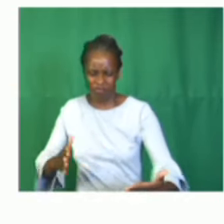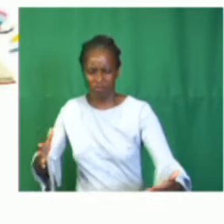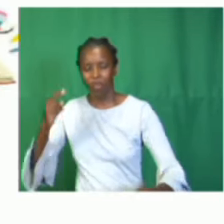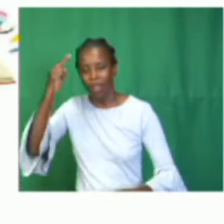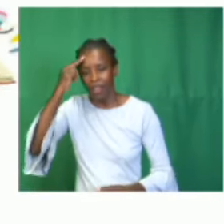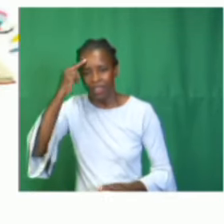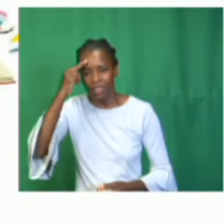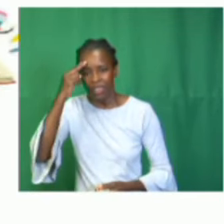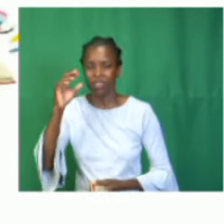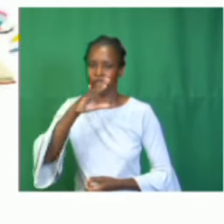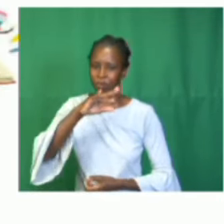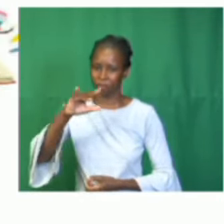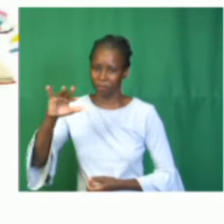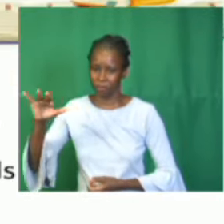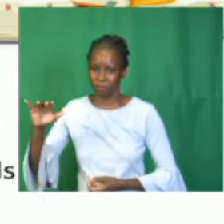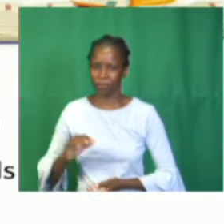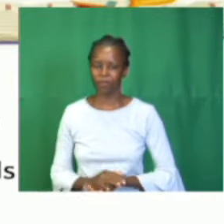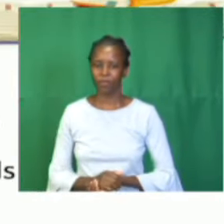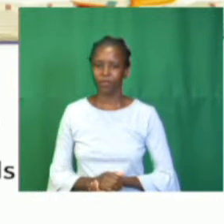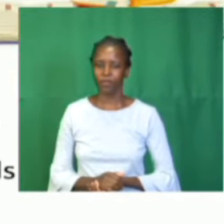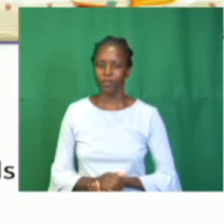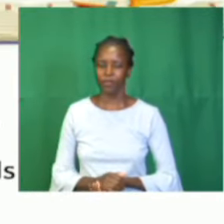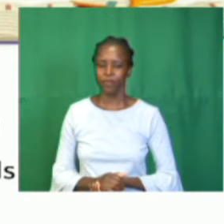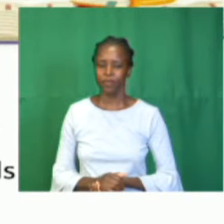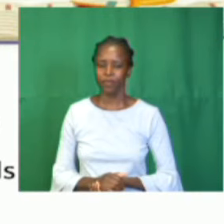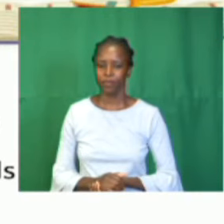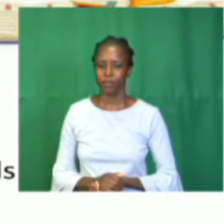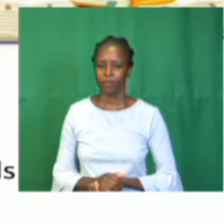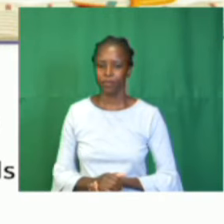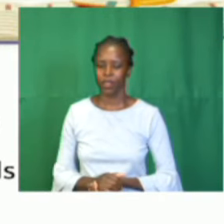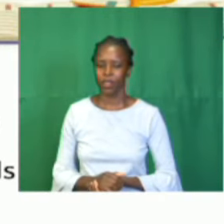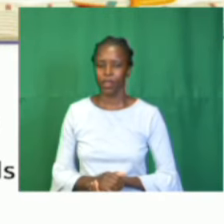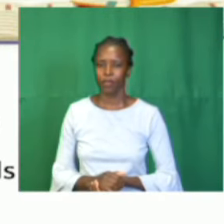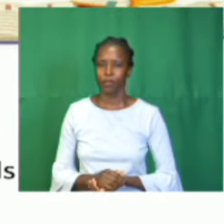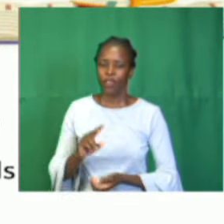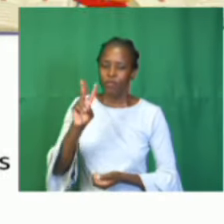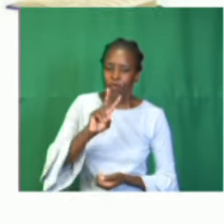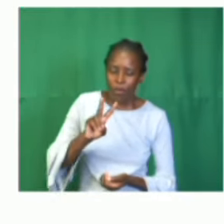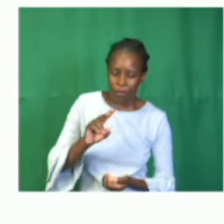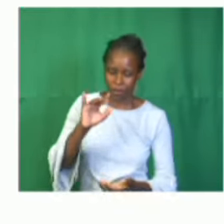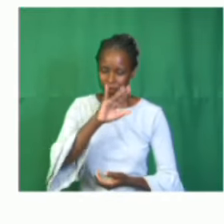their spelling. Touching on these 2, which is vocabulary